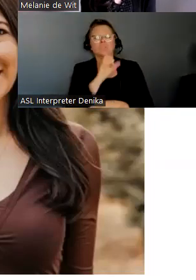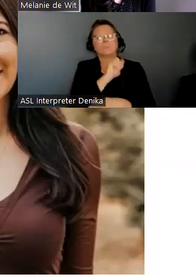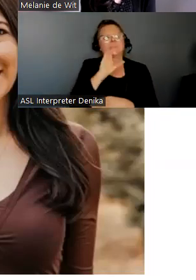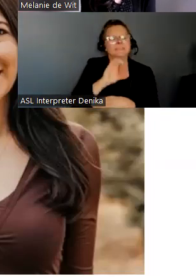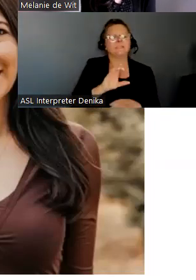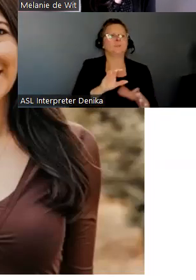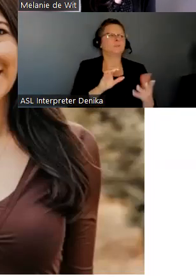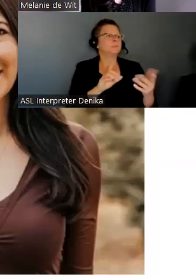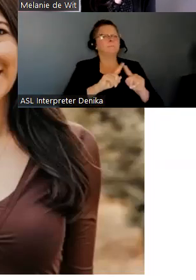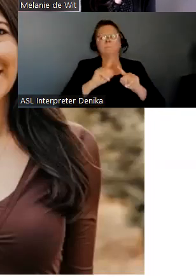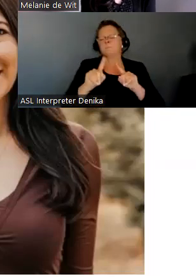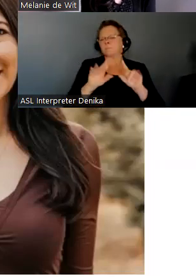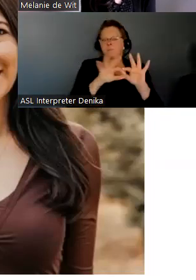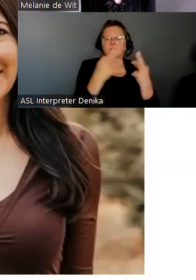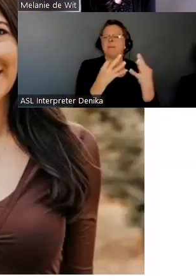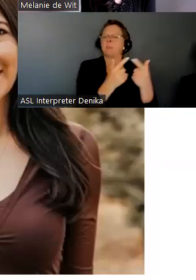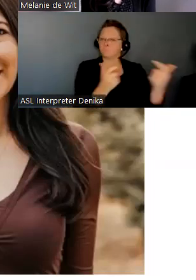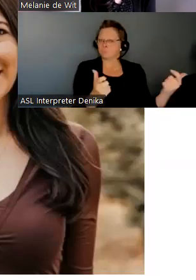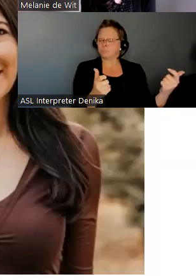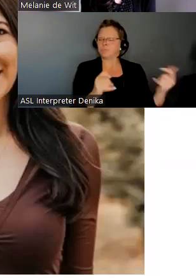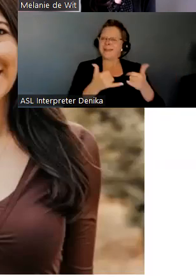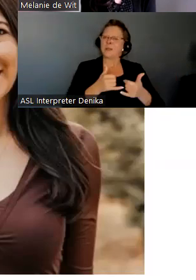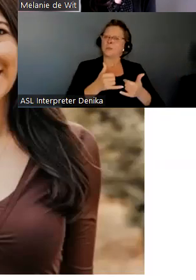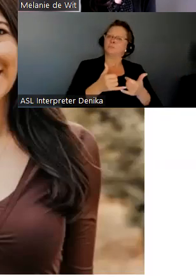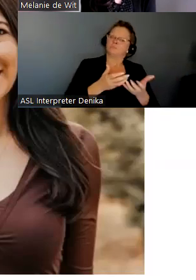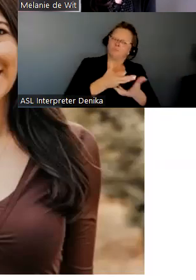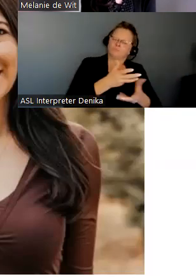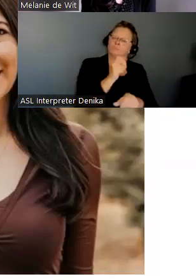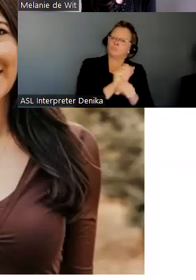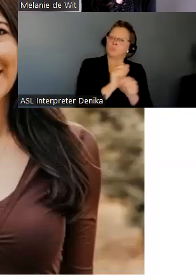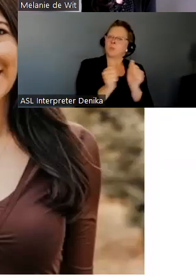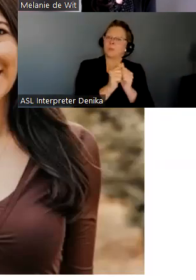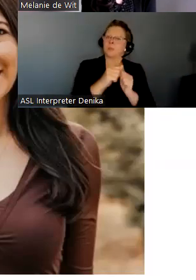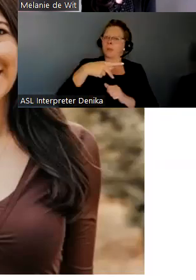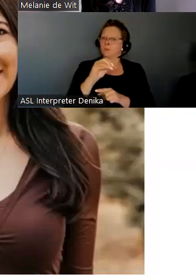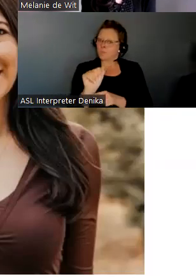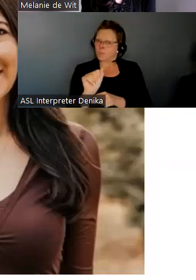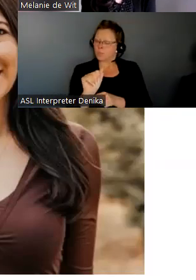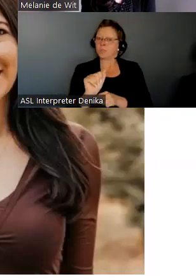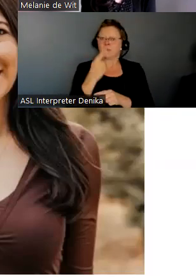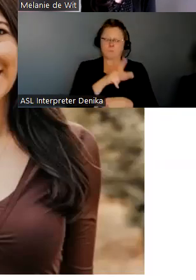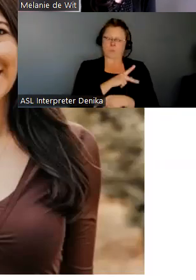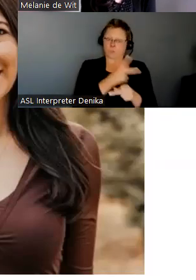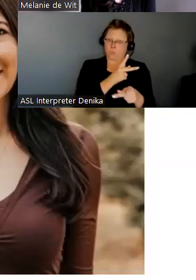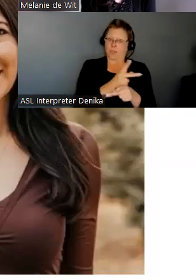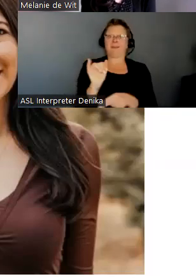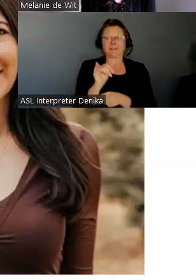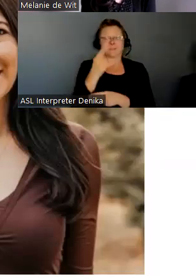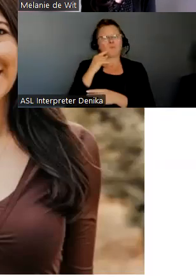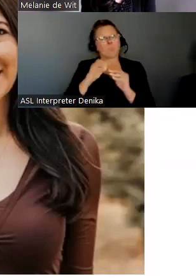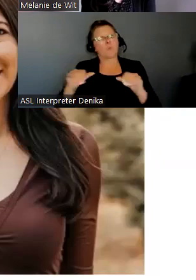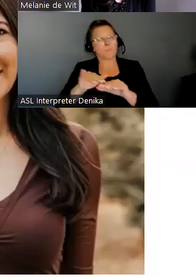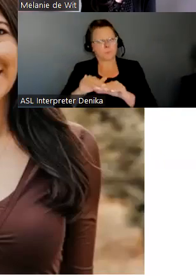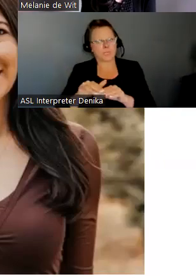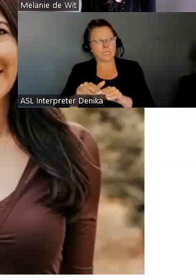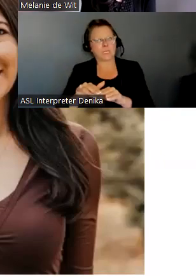healthcare sector dealing with powers of attorney, both for personal care and for property. So without further ado, I'm going to